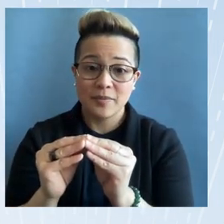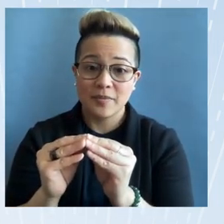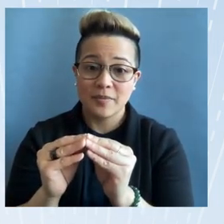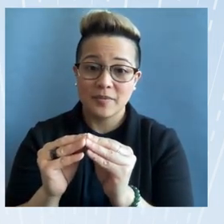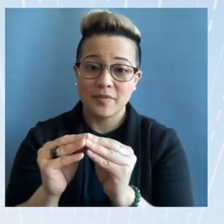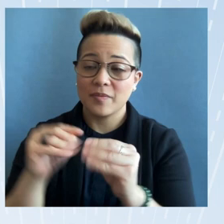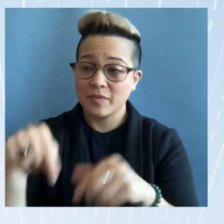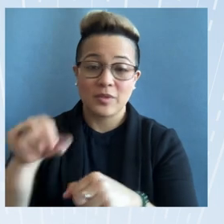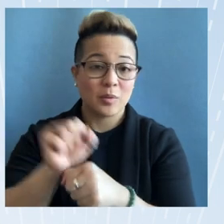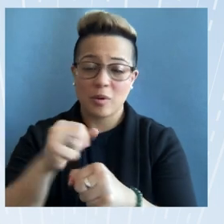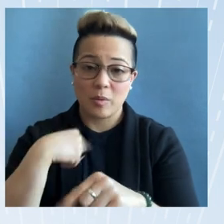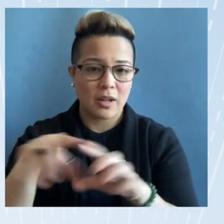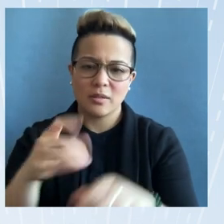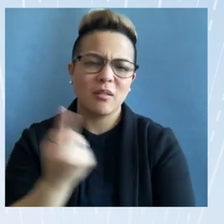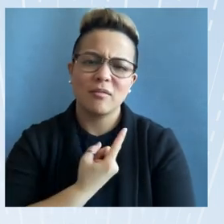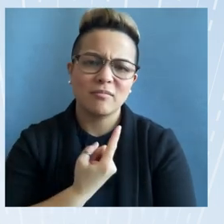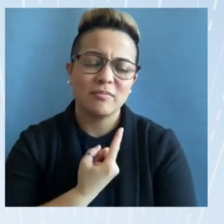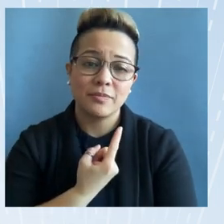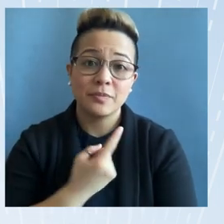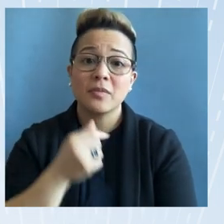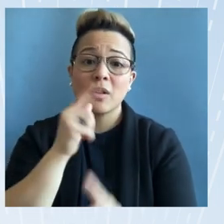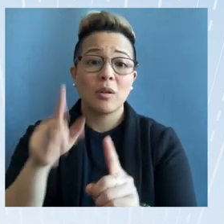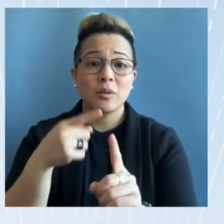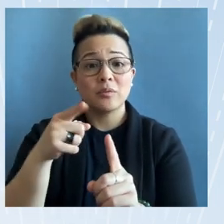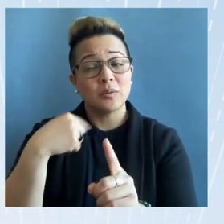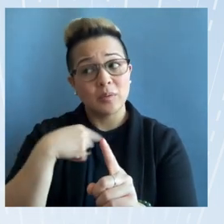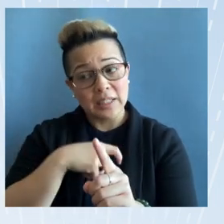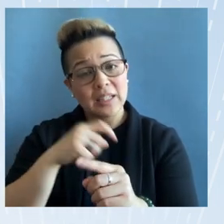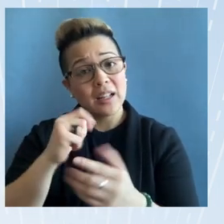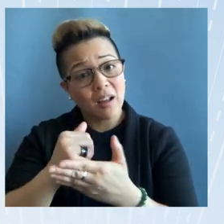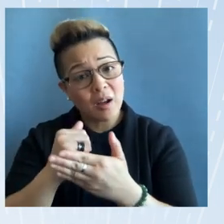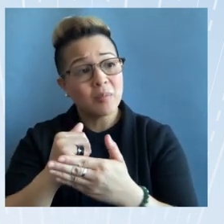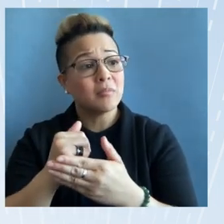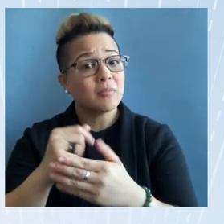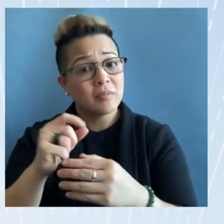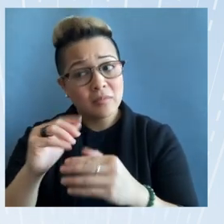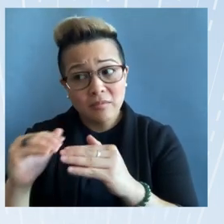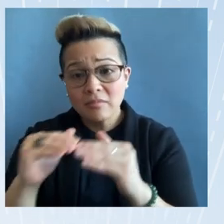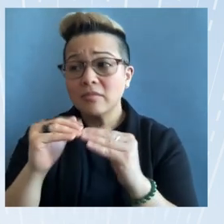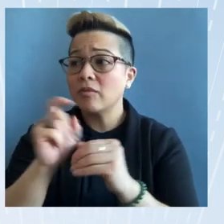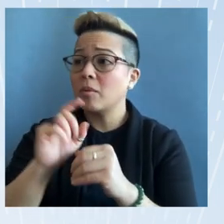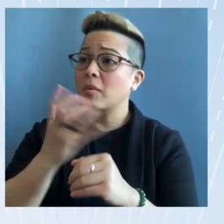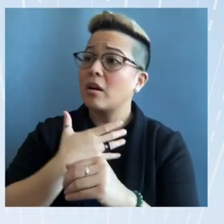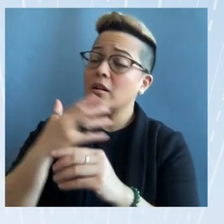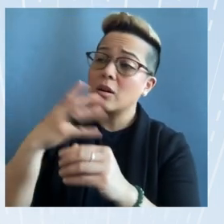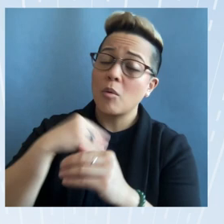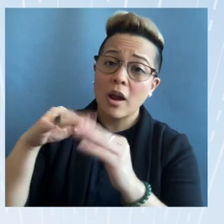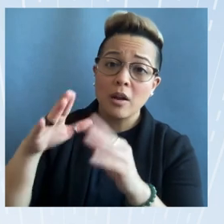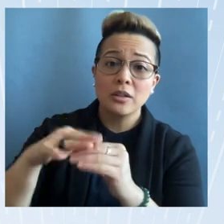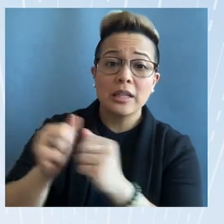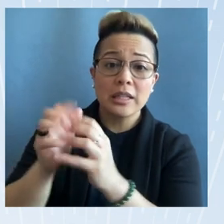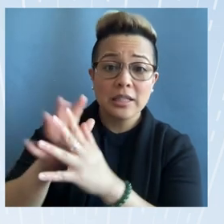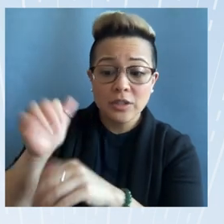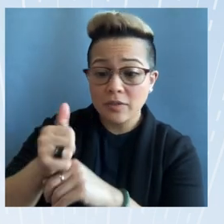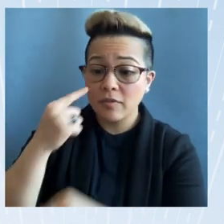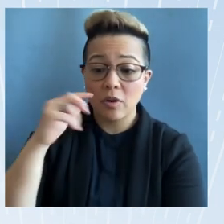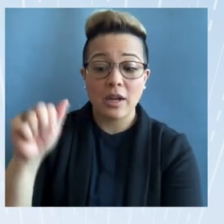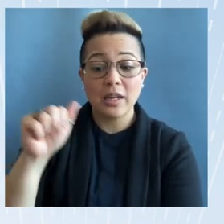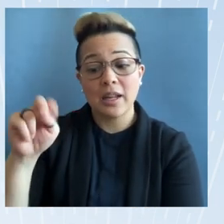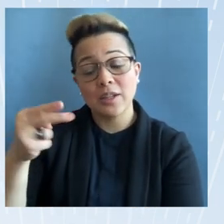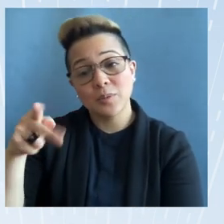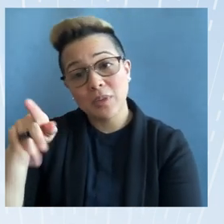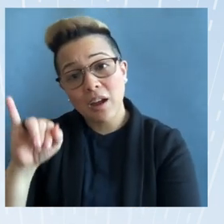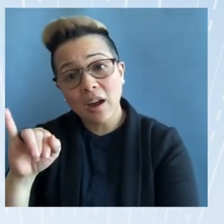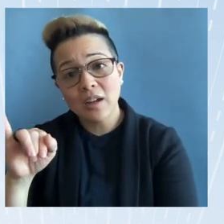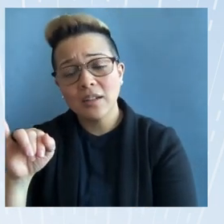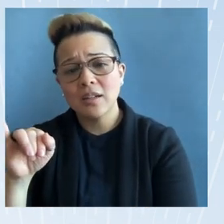alone. Not only do you have the help of our good friends and colleagues at the White House Initiative on AA and NHPIs, that you have